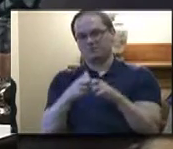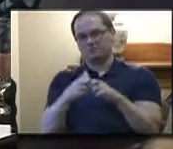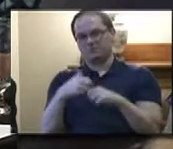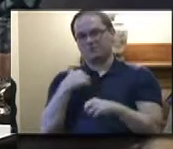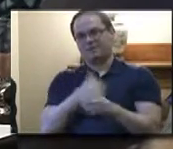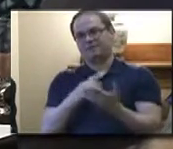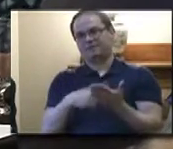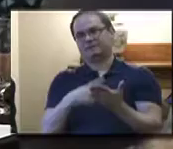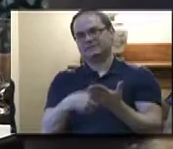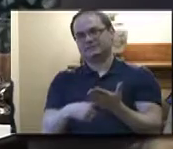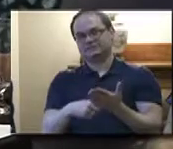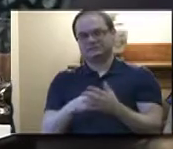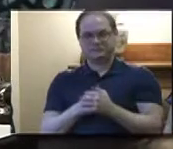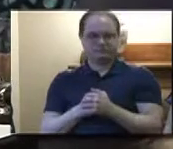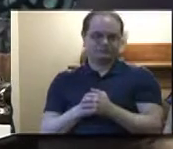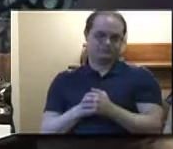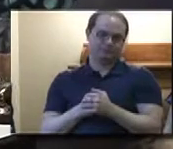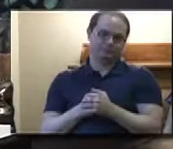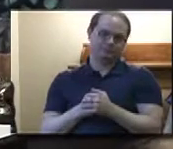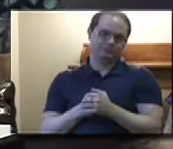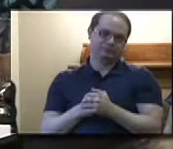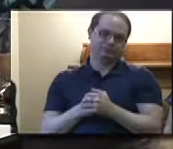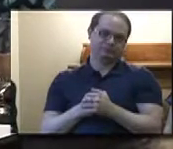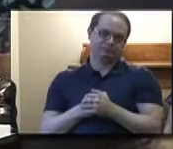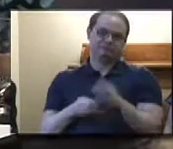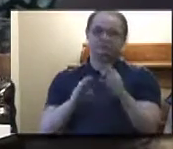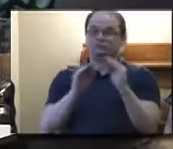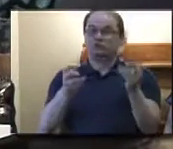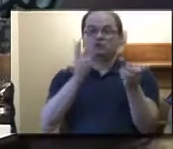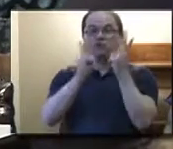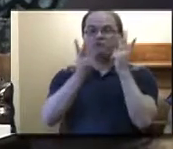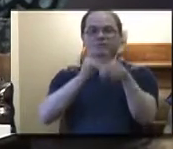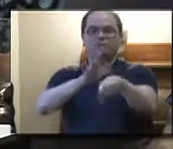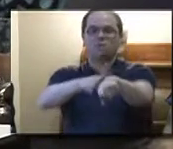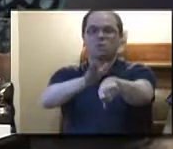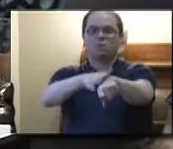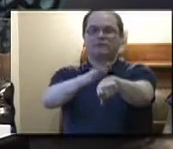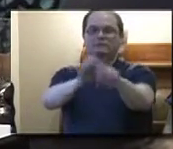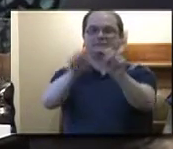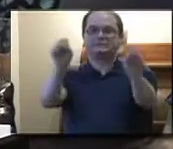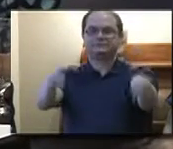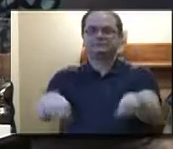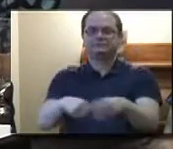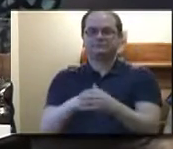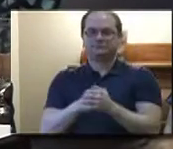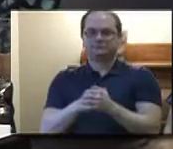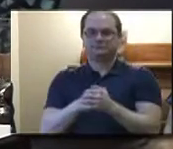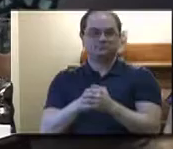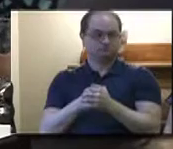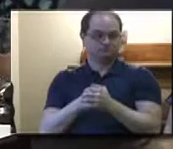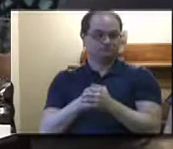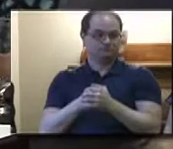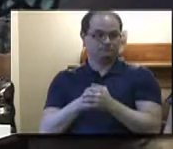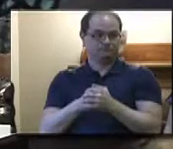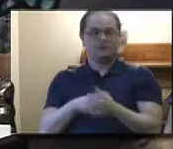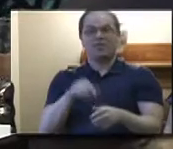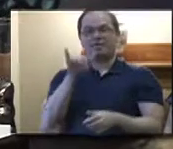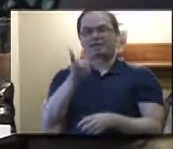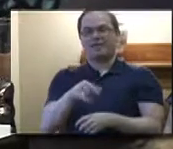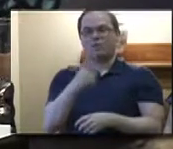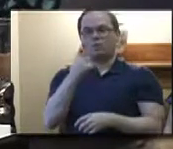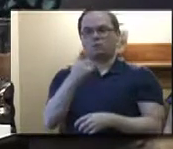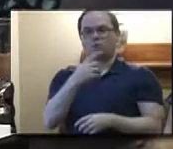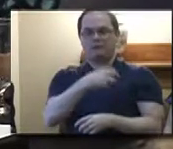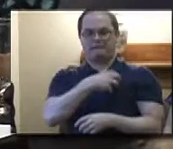we talk about. No visual alerting devices. one, and this was a